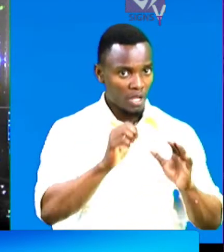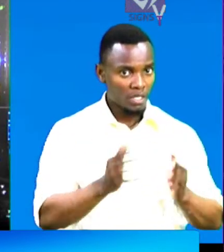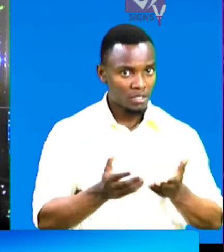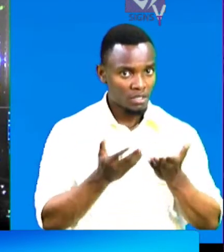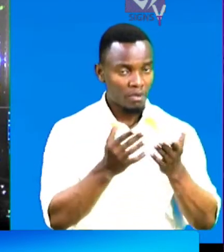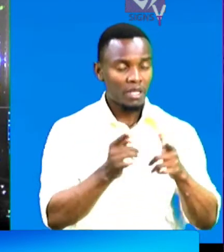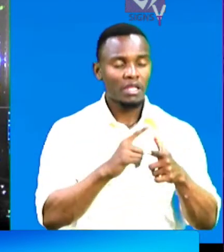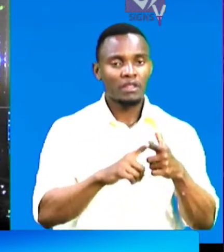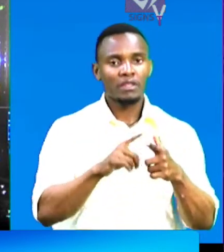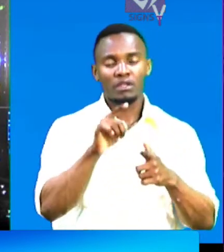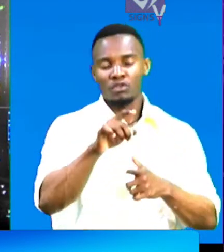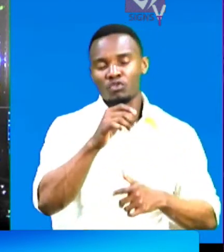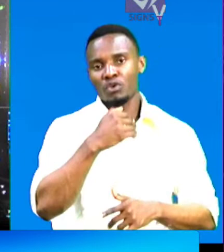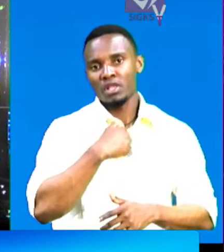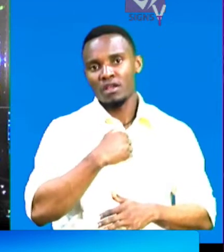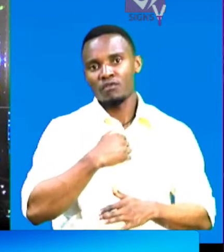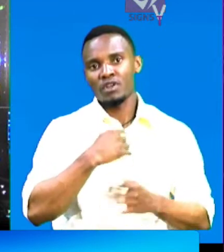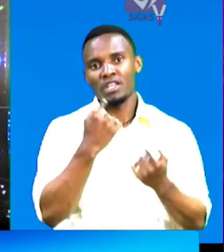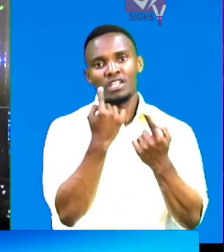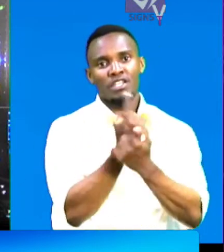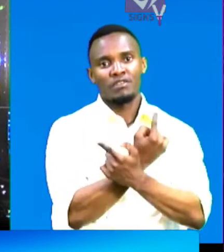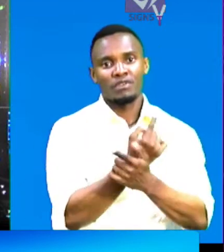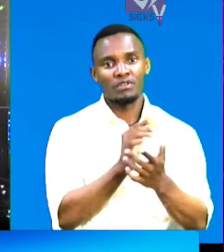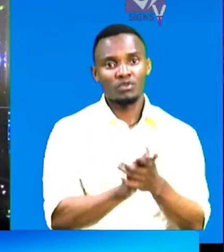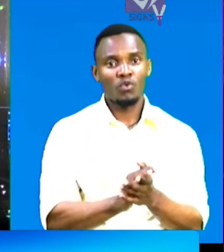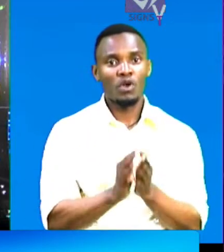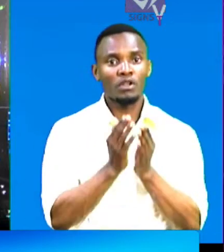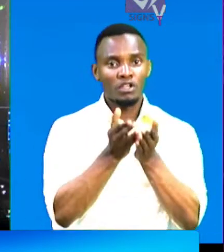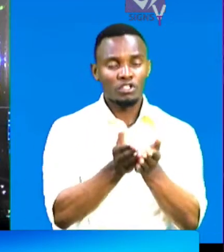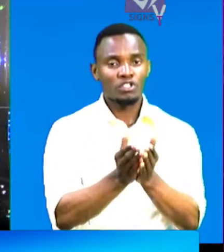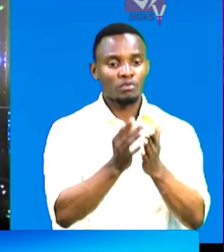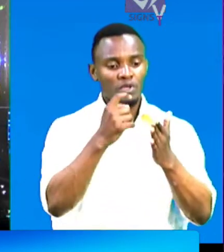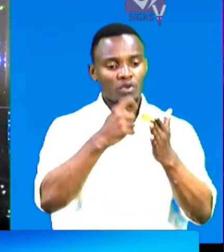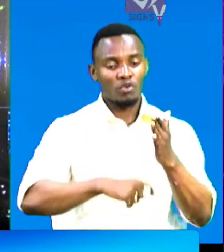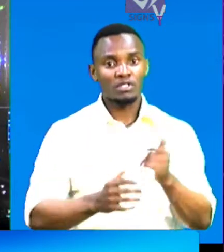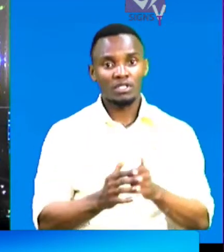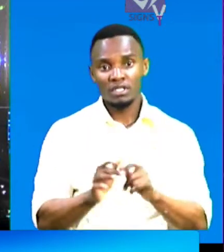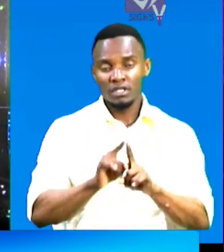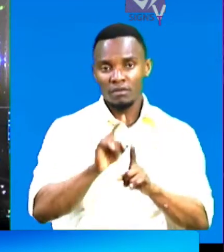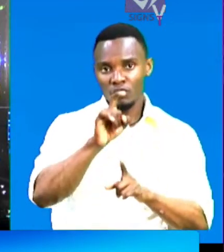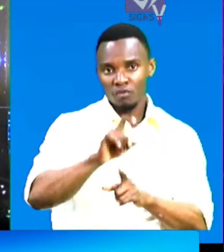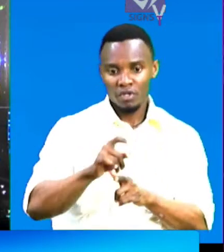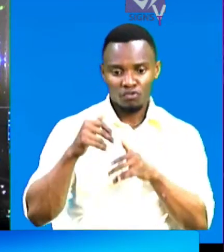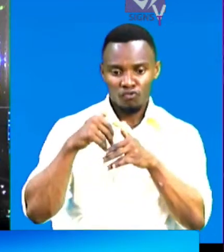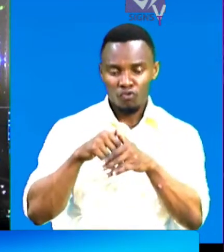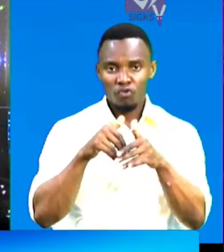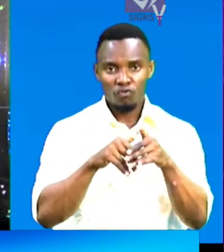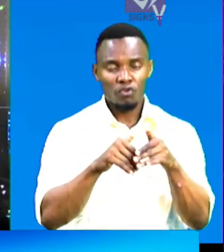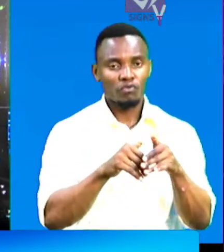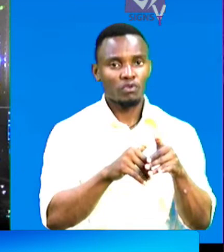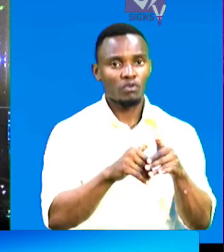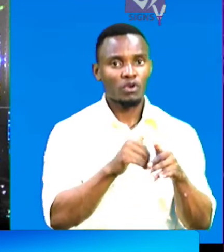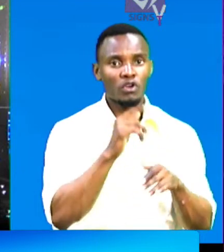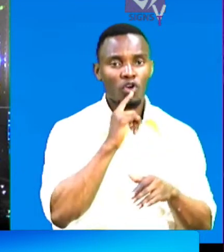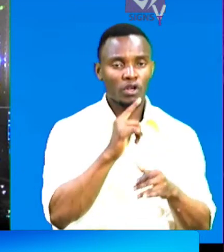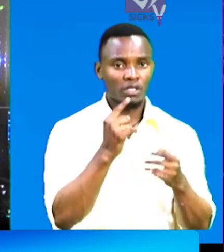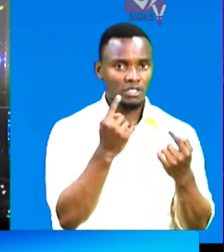incur different shipping costs, and you will have to track or see the orders